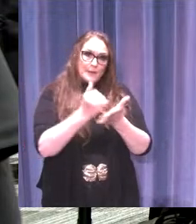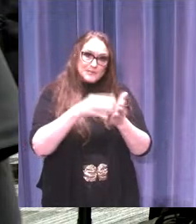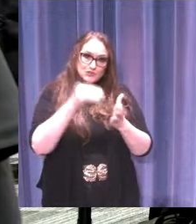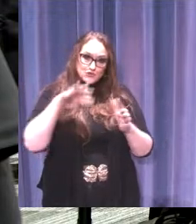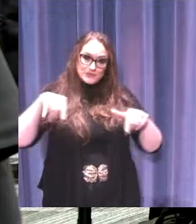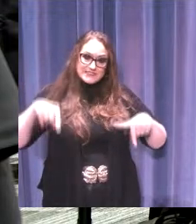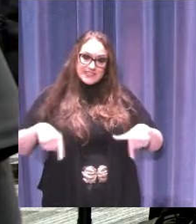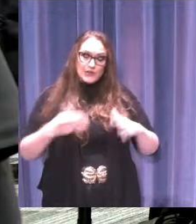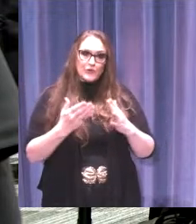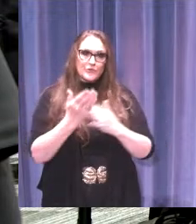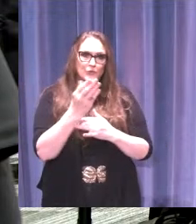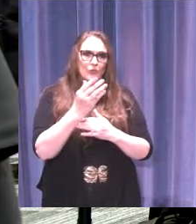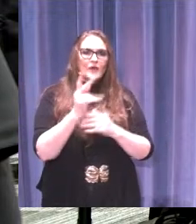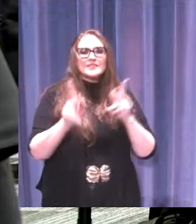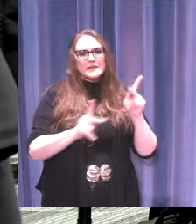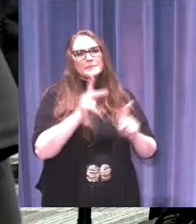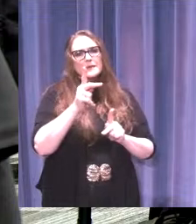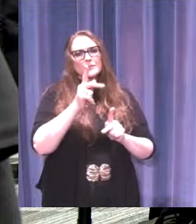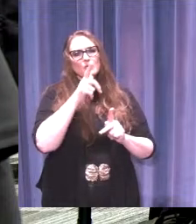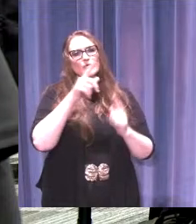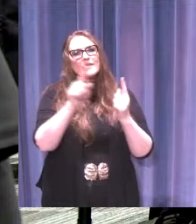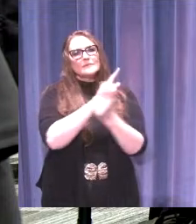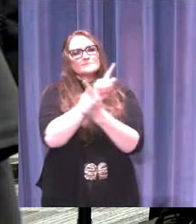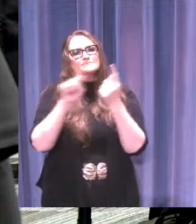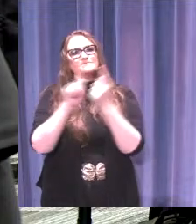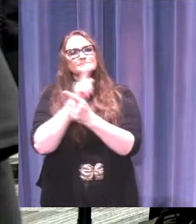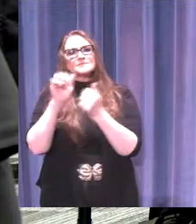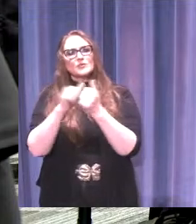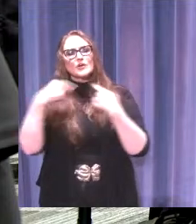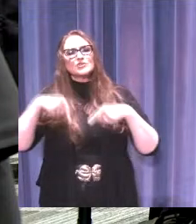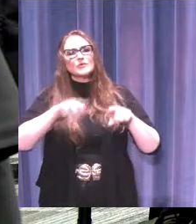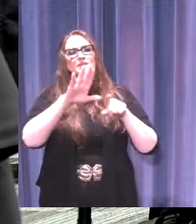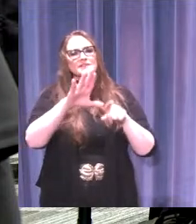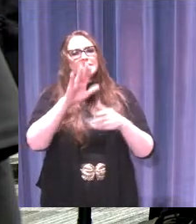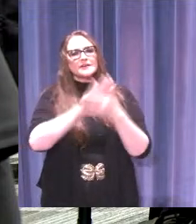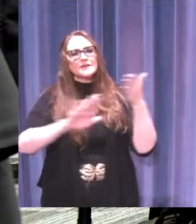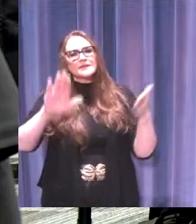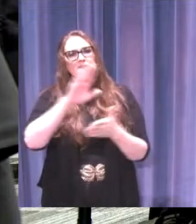here through are the people that they come in contact with during the Mott experience.